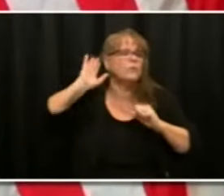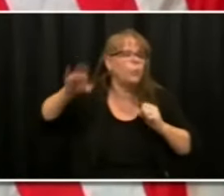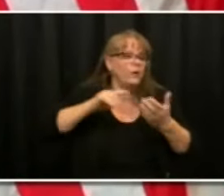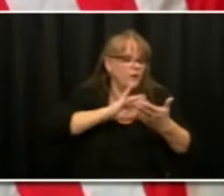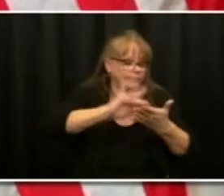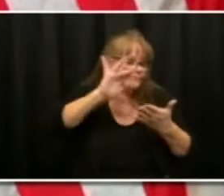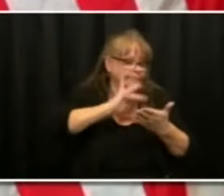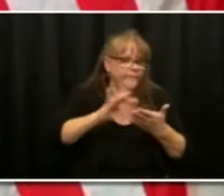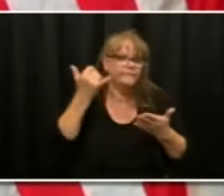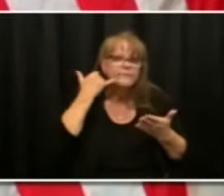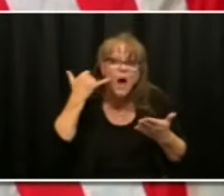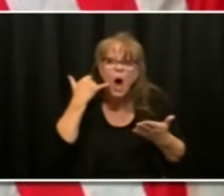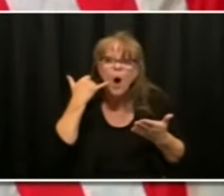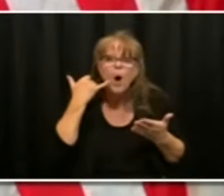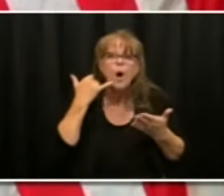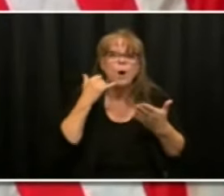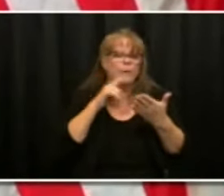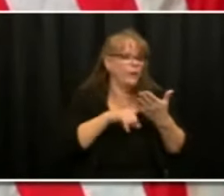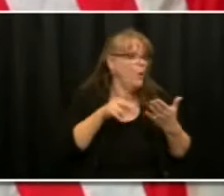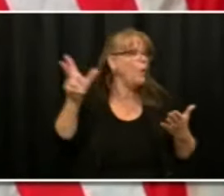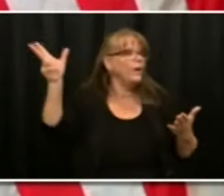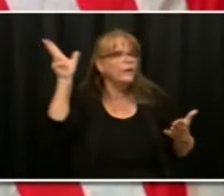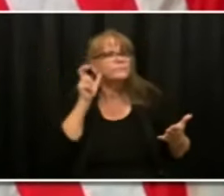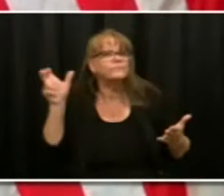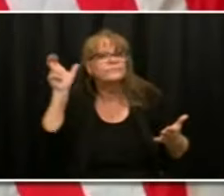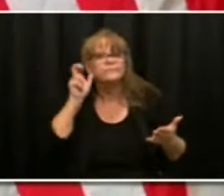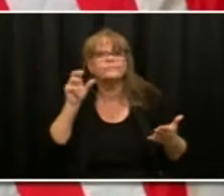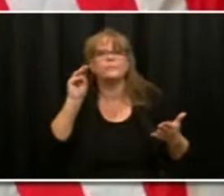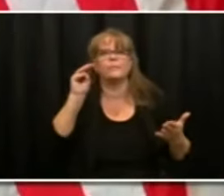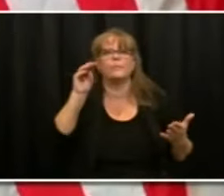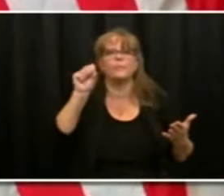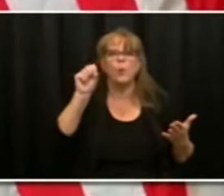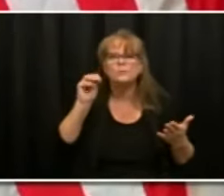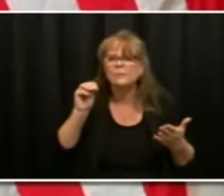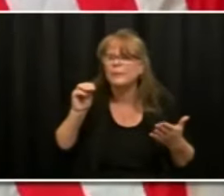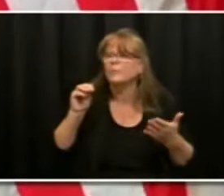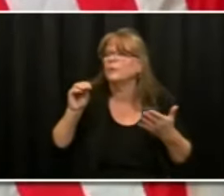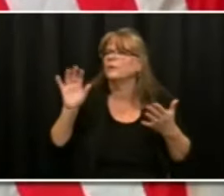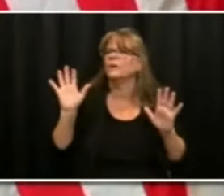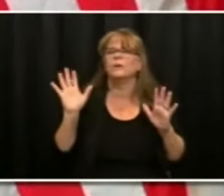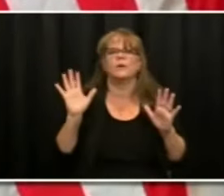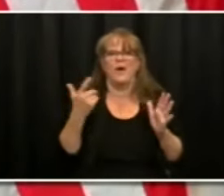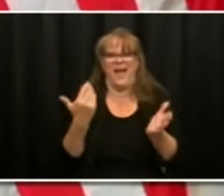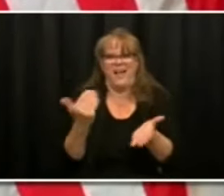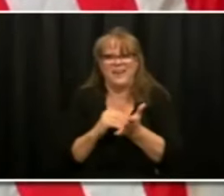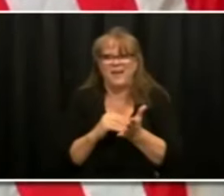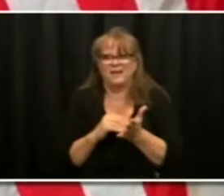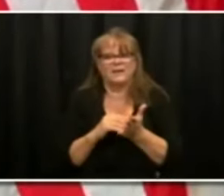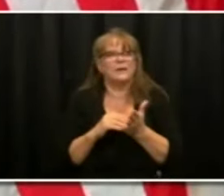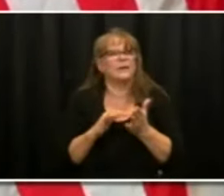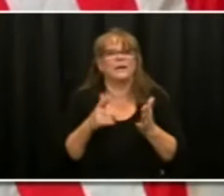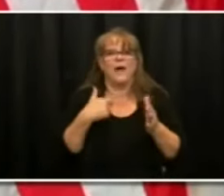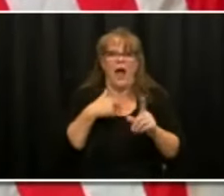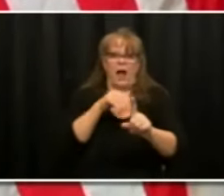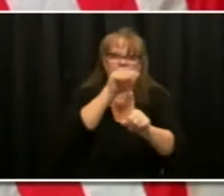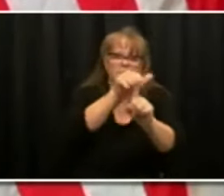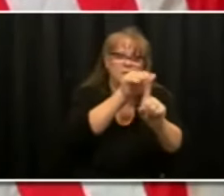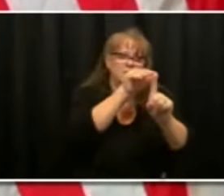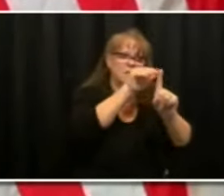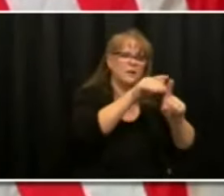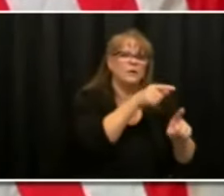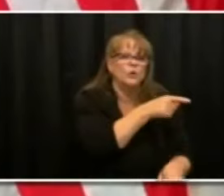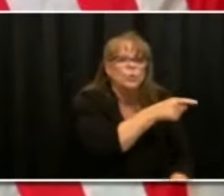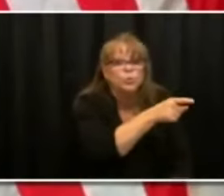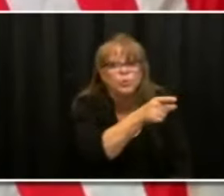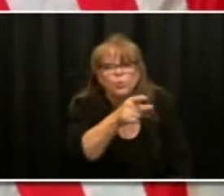know we need to do a better job reaching and impacting the behavior of. One of the most common reasons Coloradans reported for not